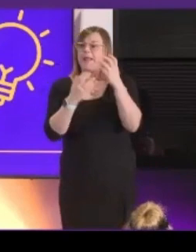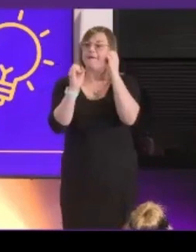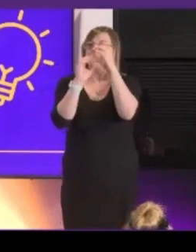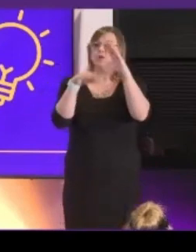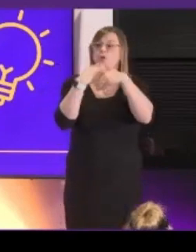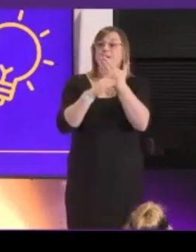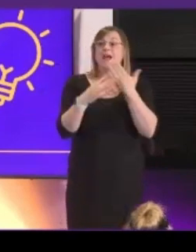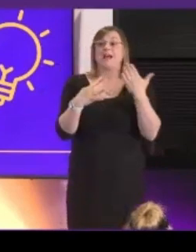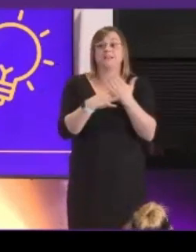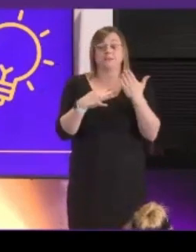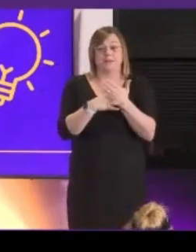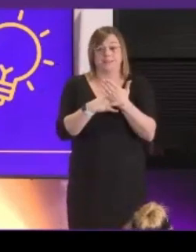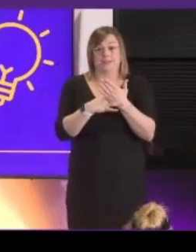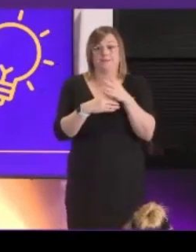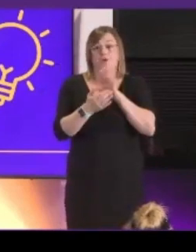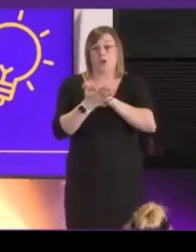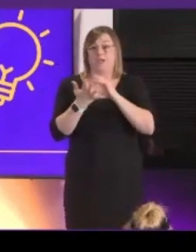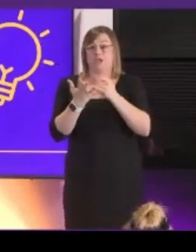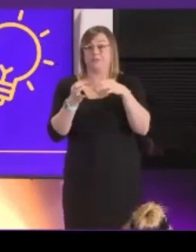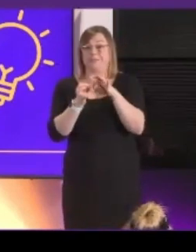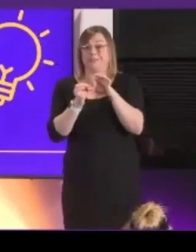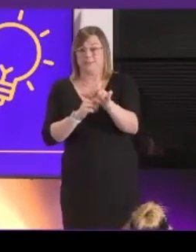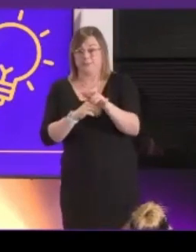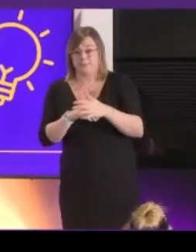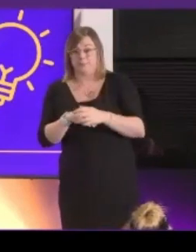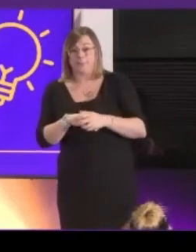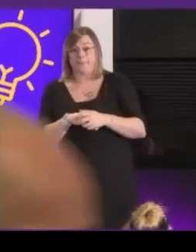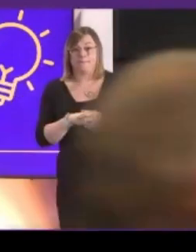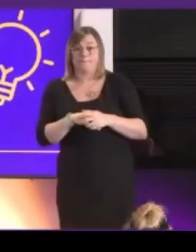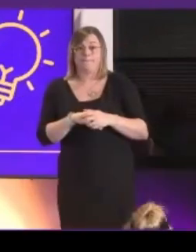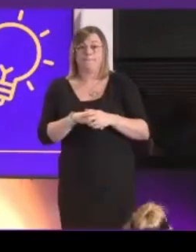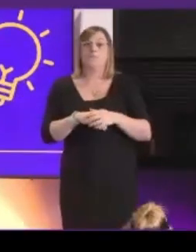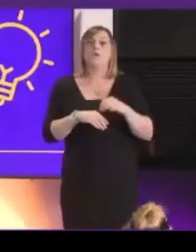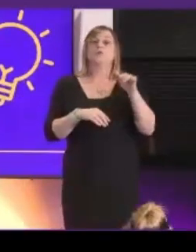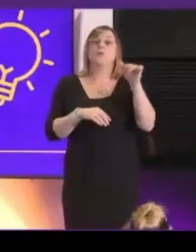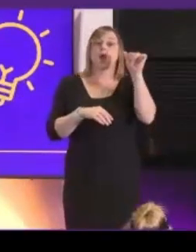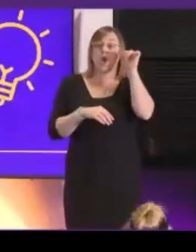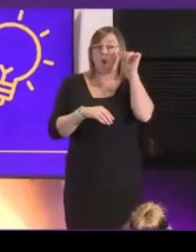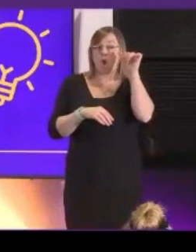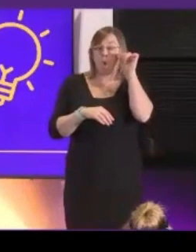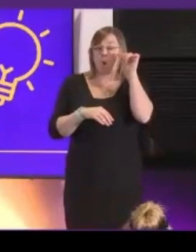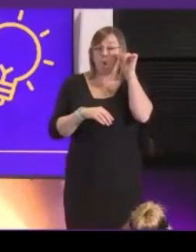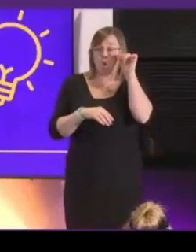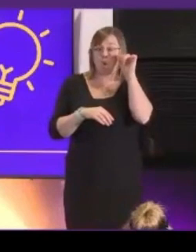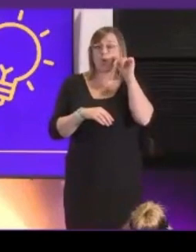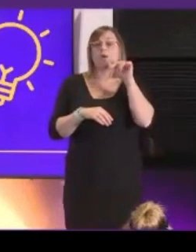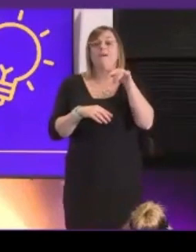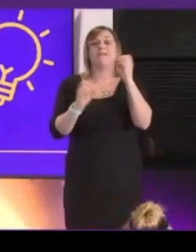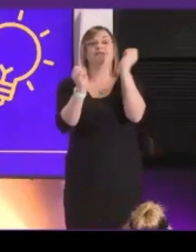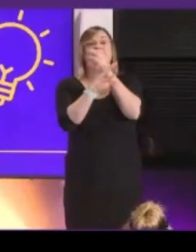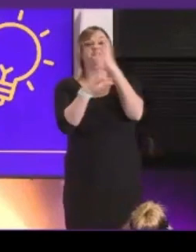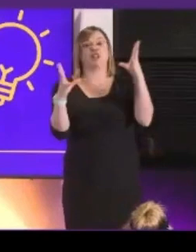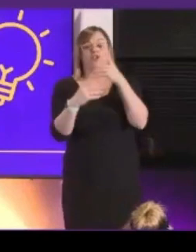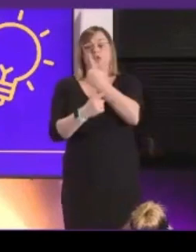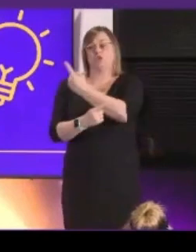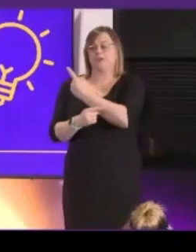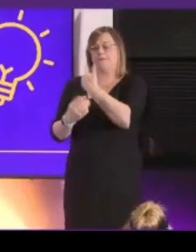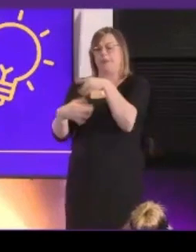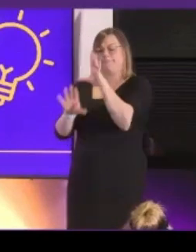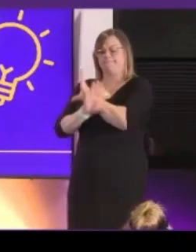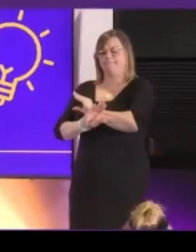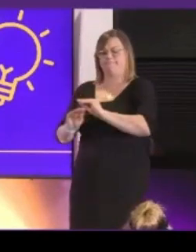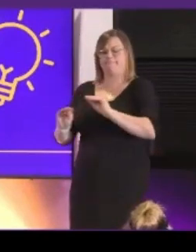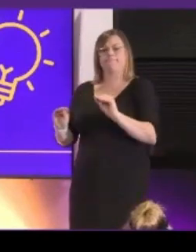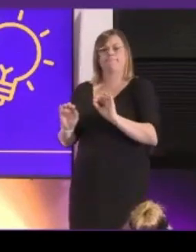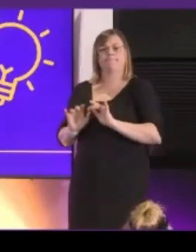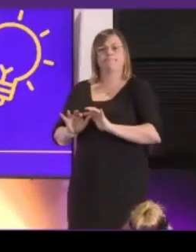accessibility at HSBC. So I know that's been a vision that you've communicated and